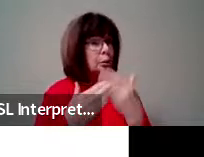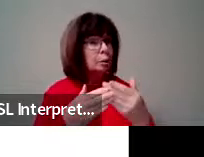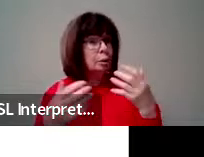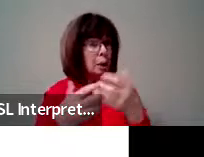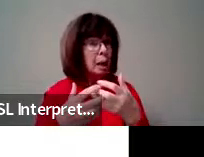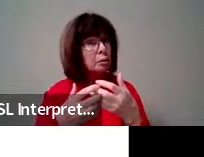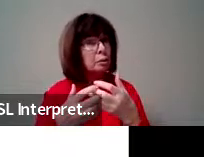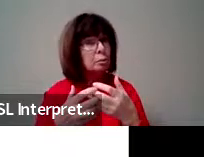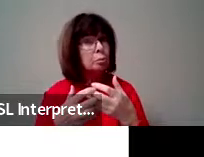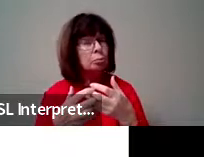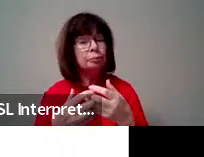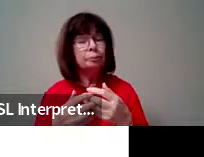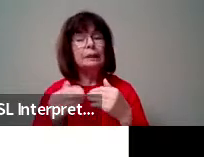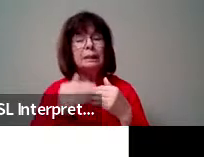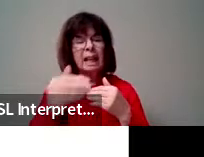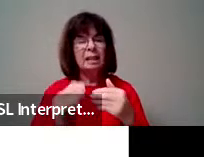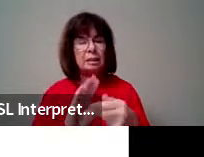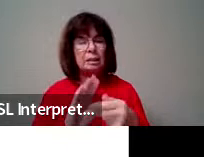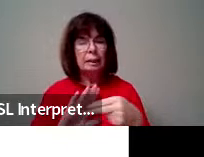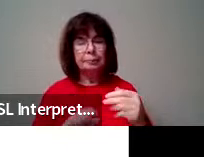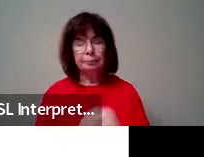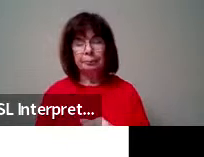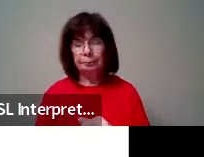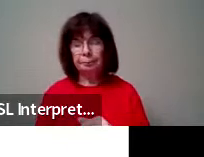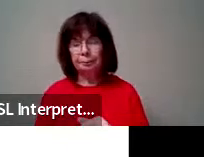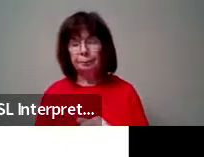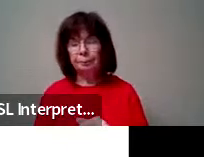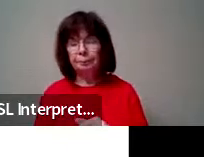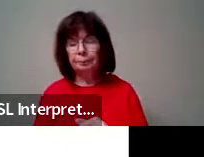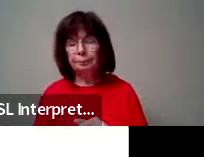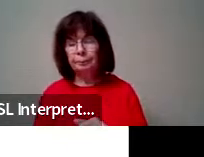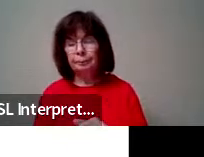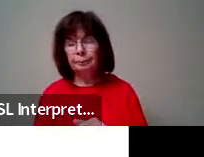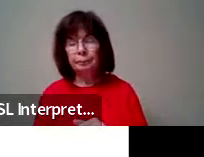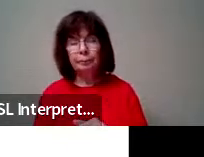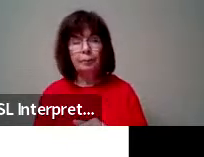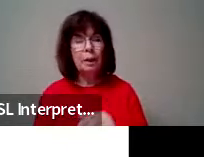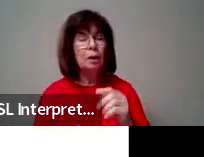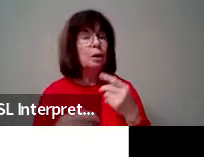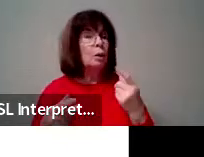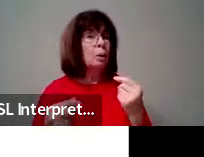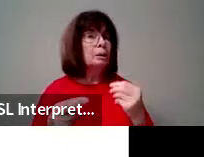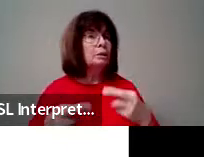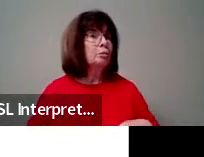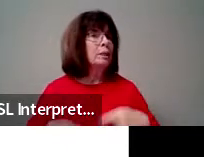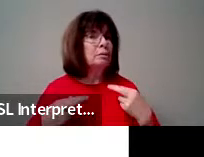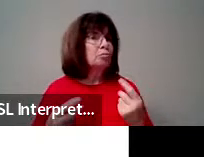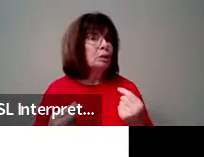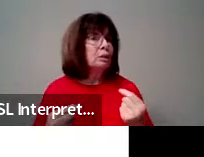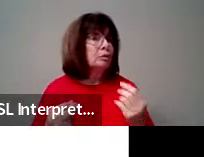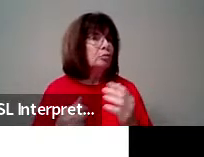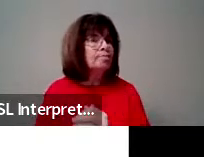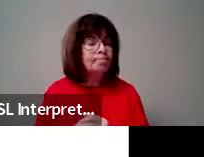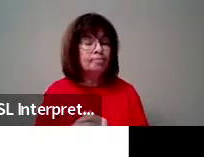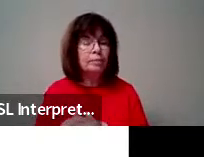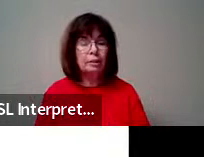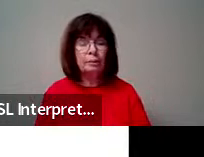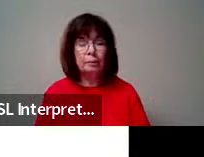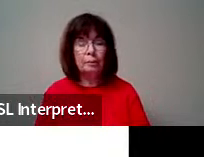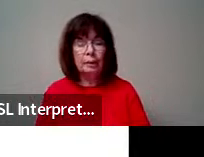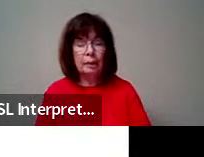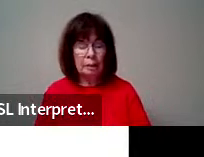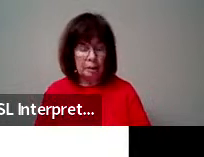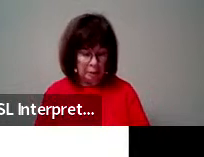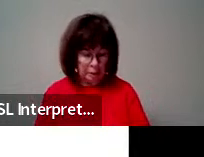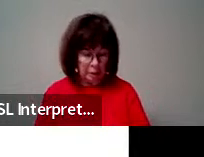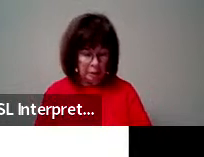understanding. Next slide. So what can residents do? Well, it's really the same things that we have been